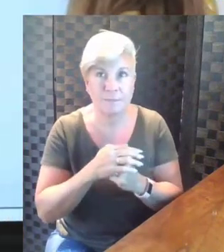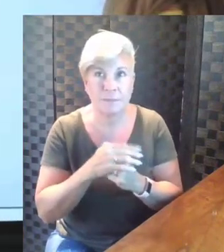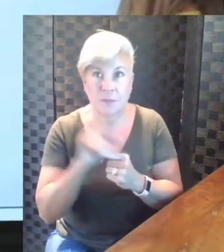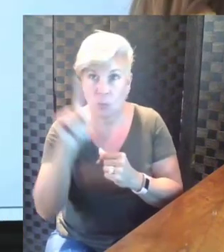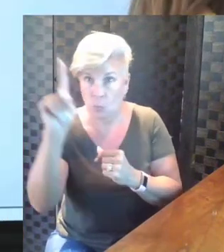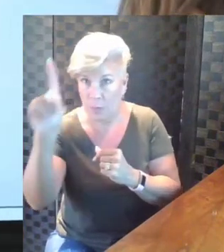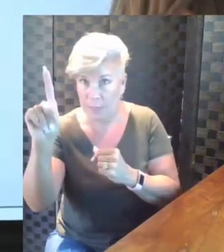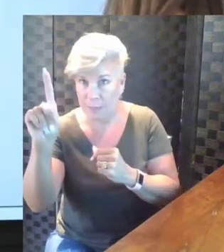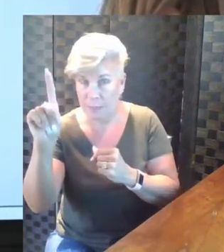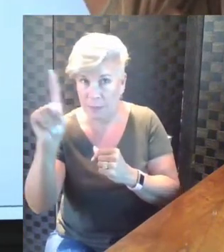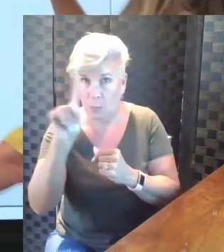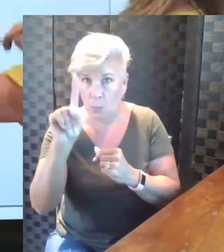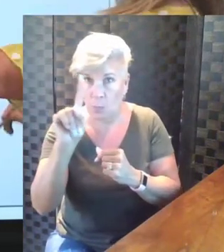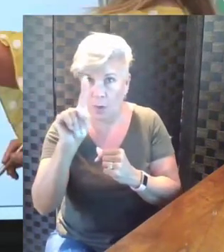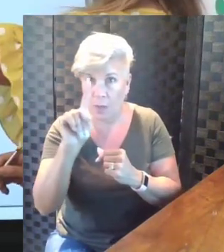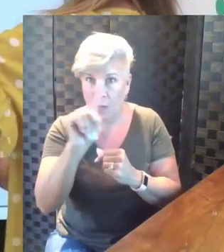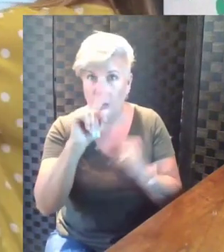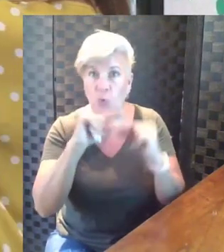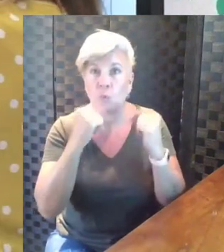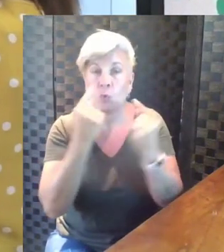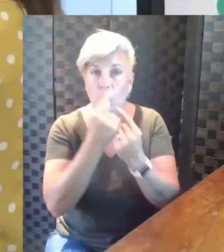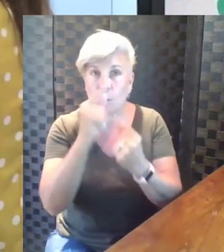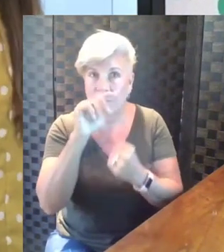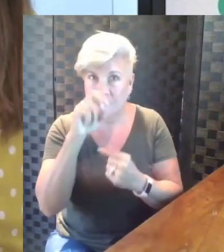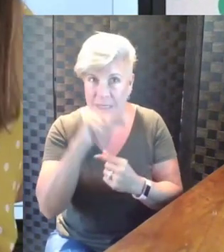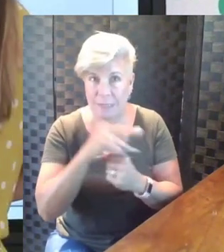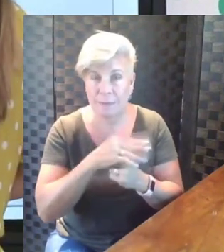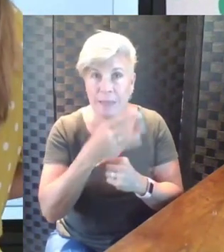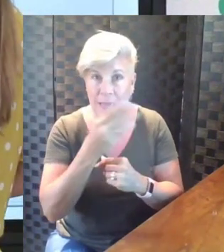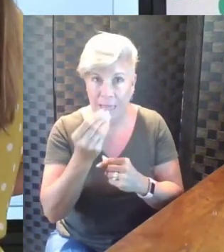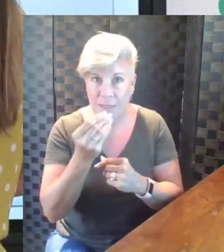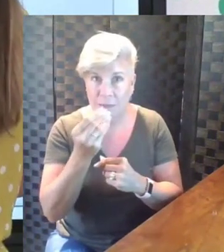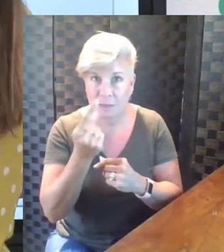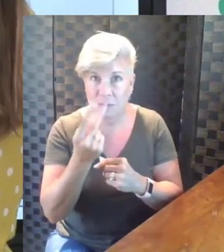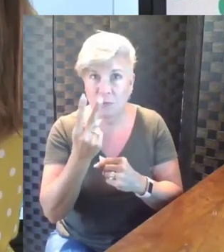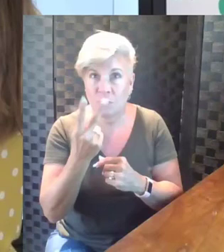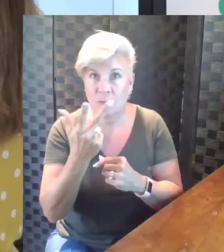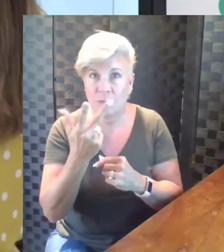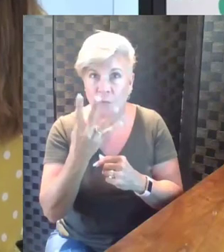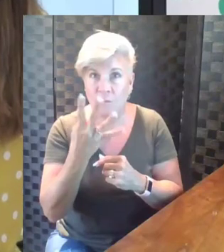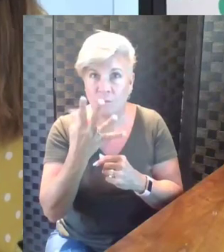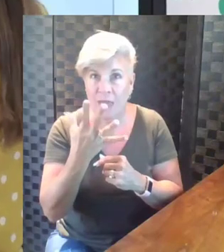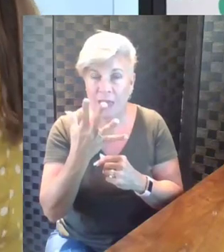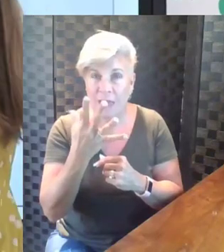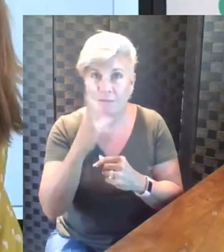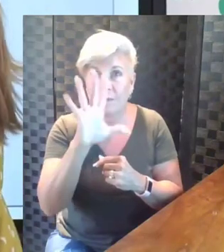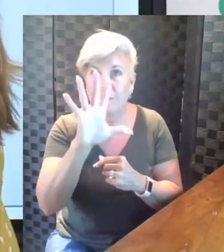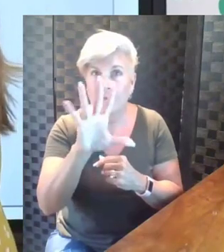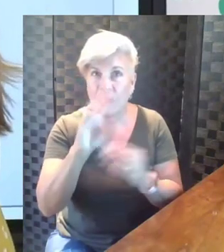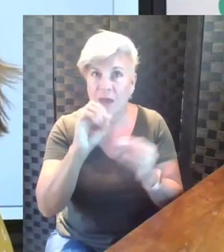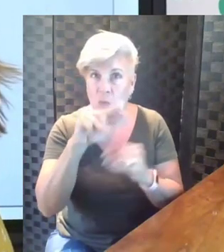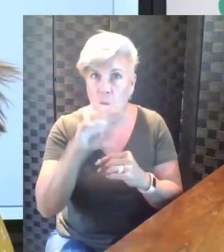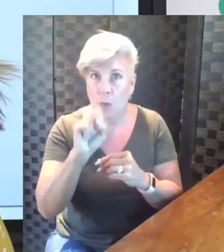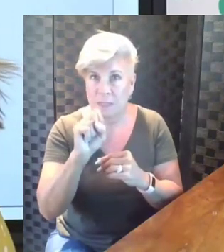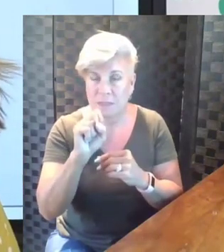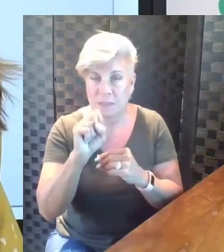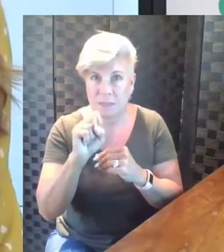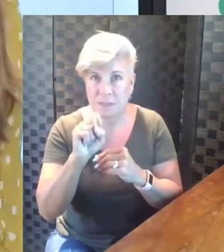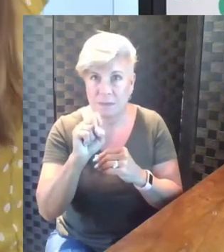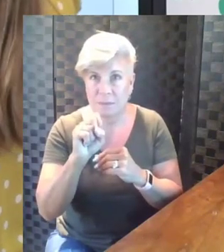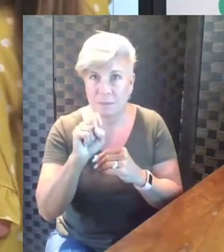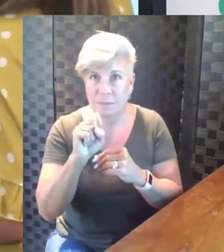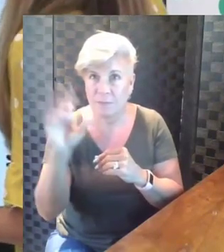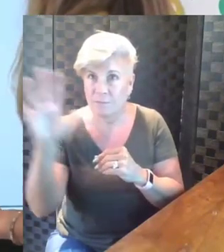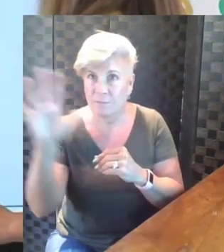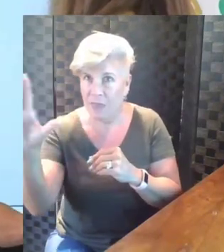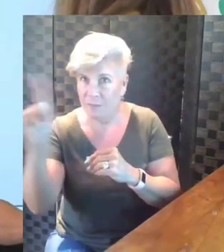to put my 1 down. This 1 stands for just one group. And 1, 2, 3, 4, 5 1s.